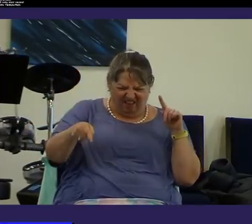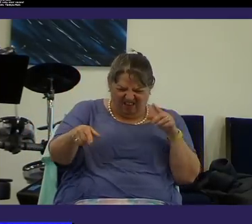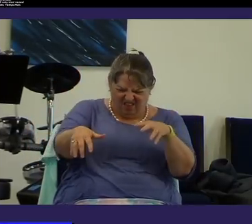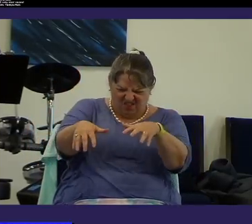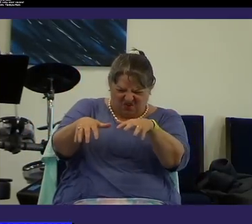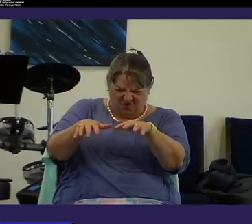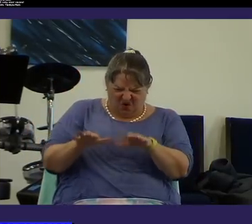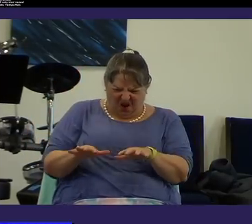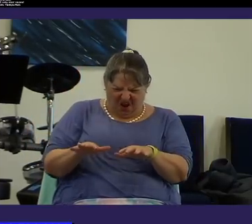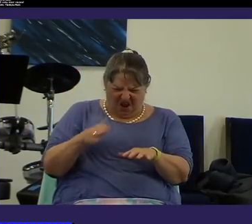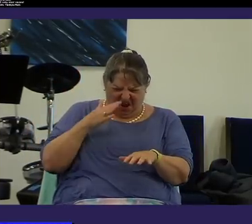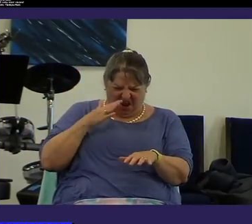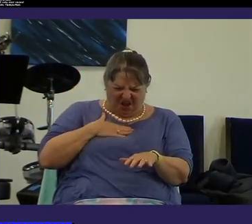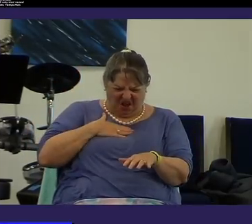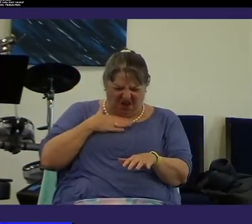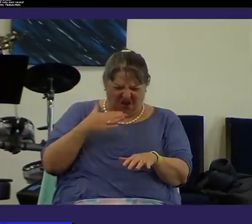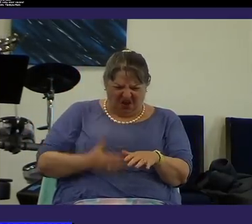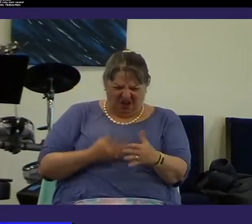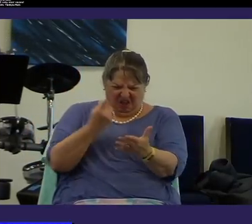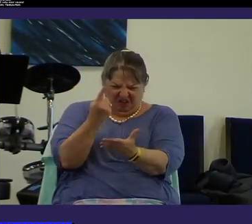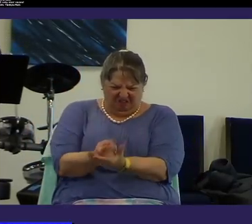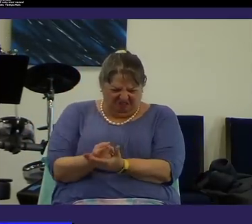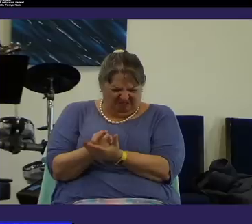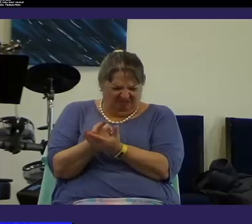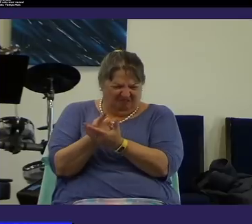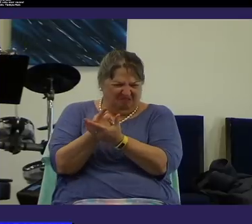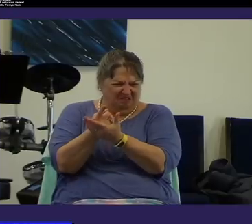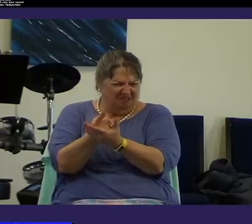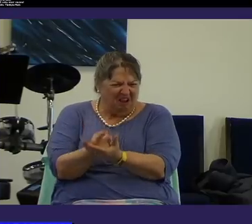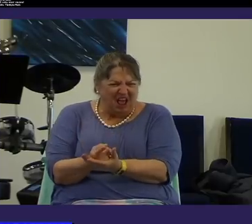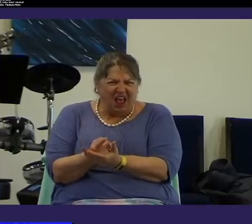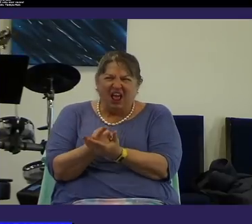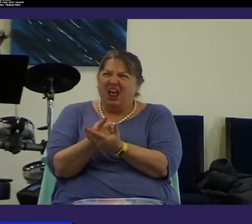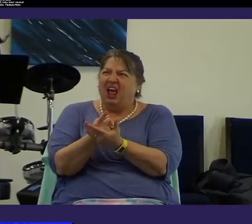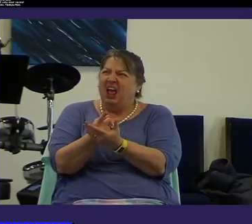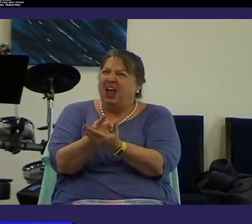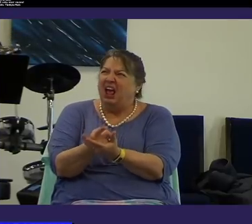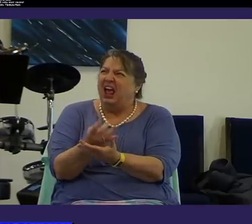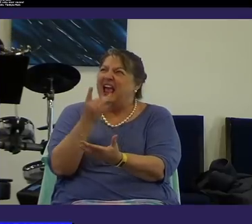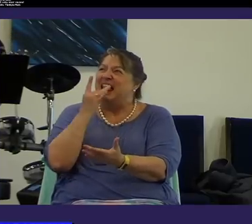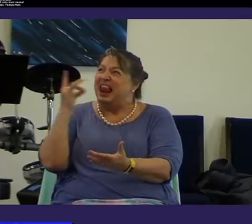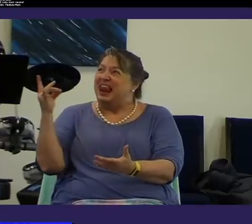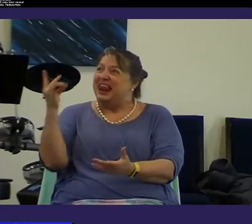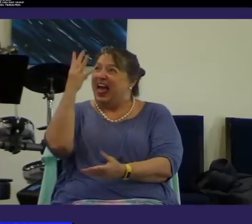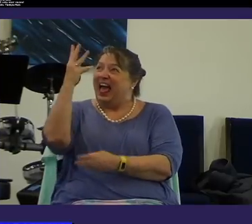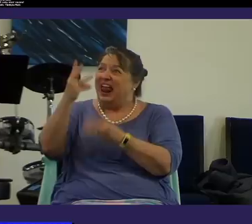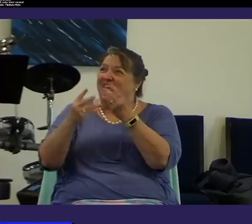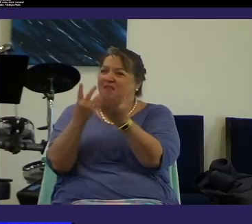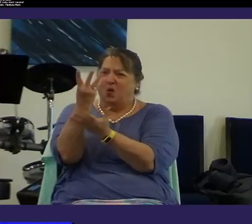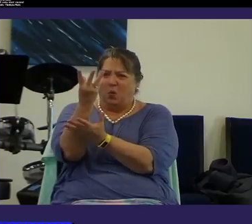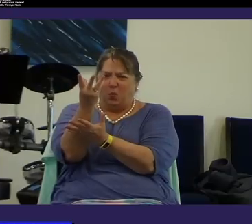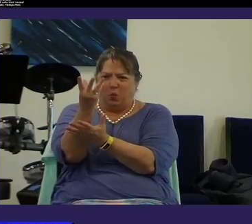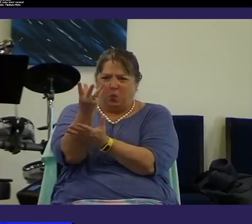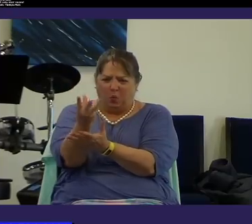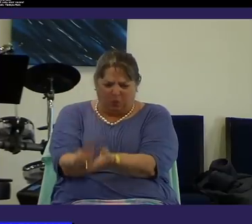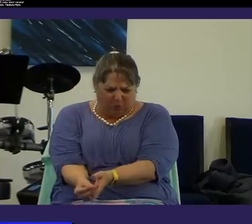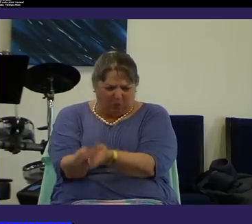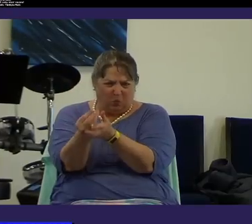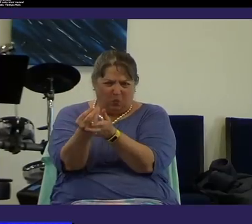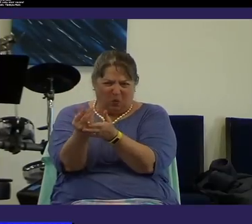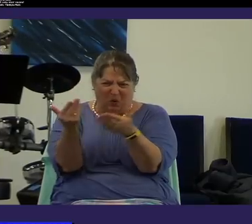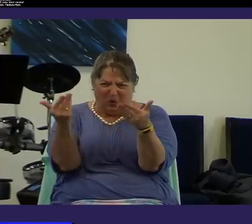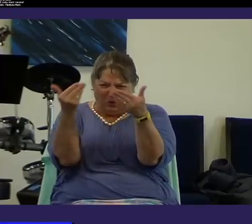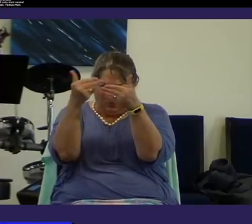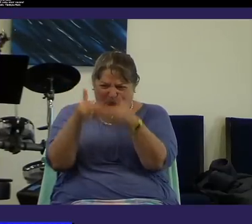There in the ground his body lay, light of the world